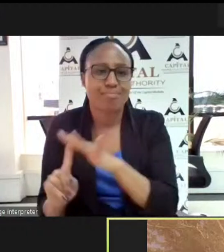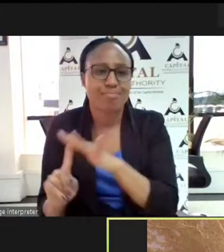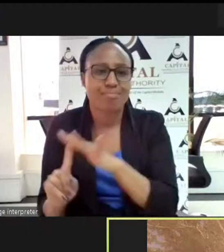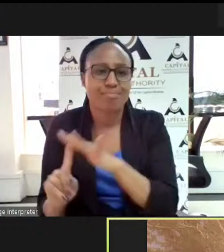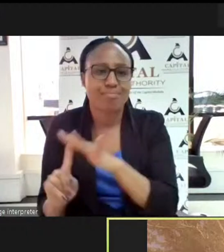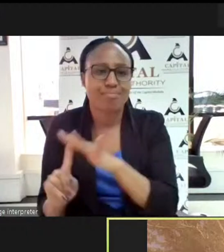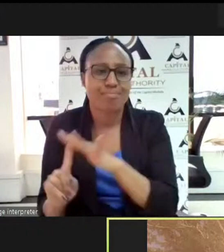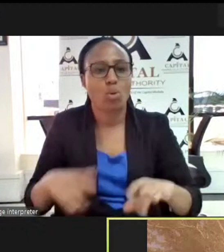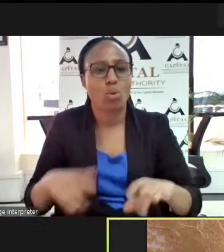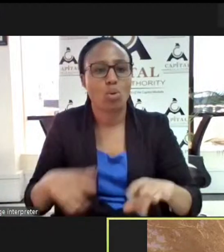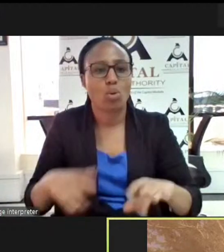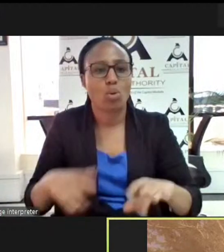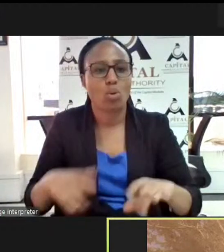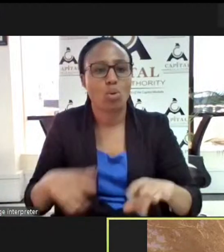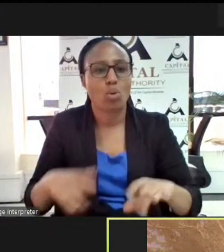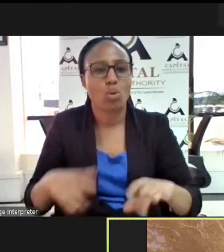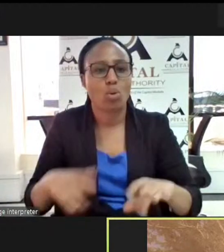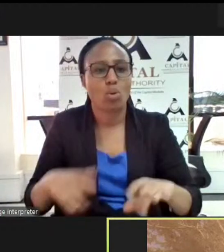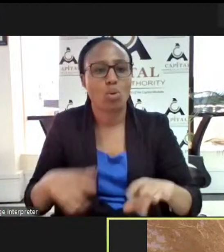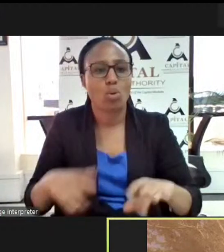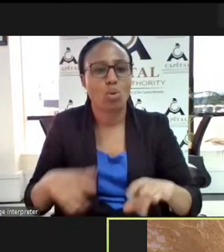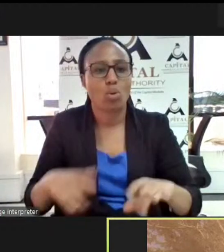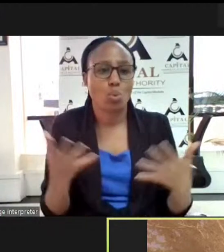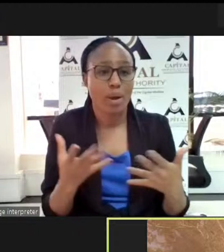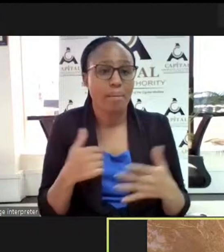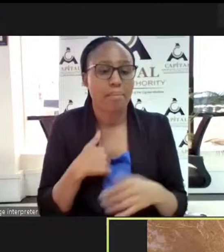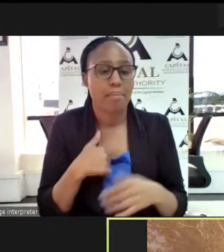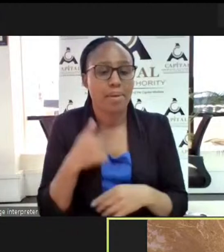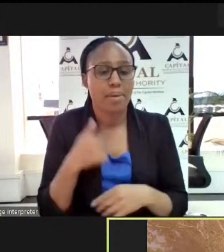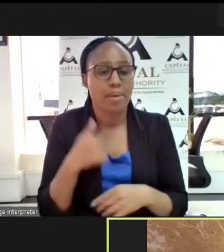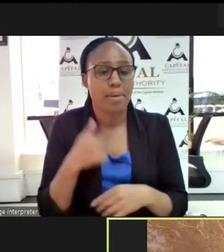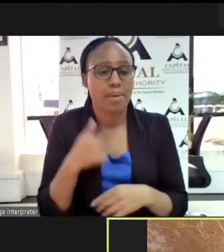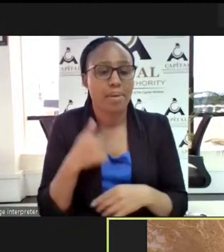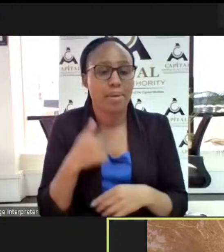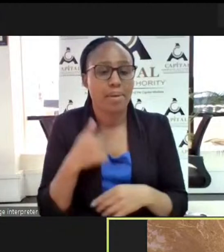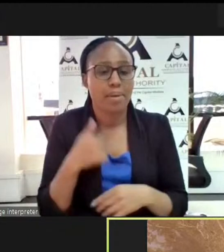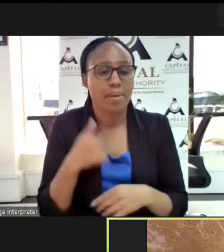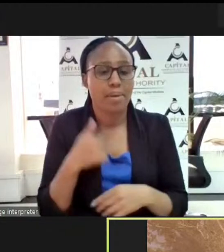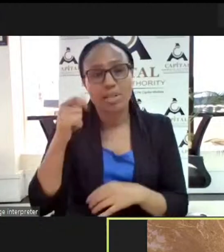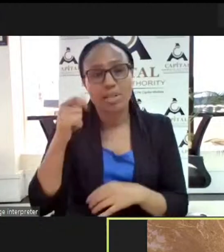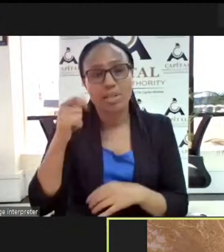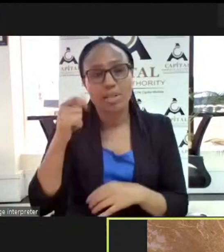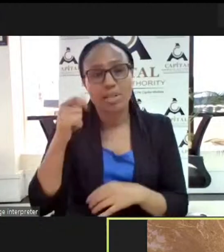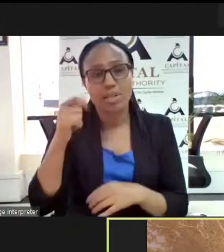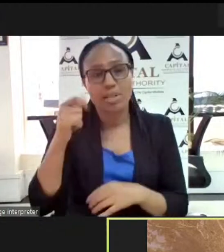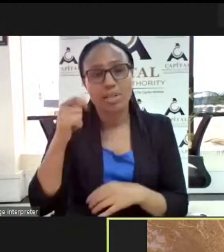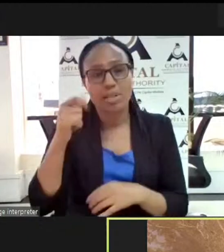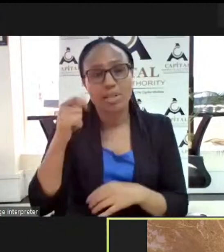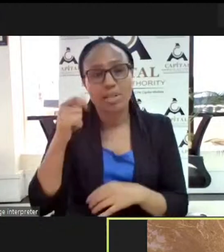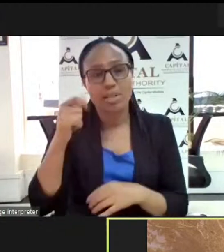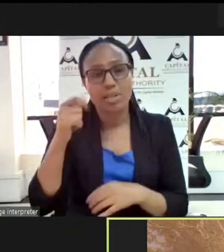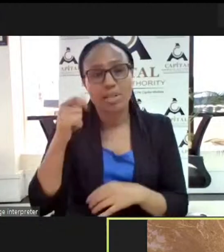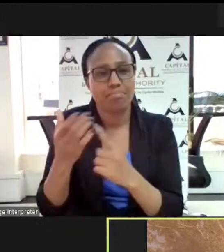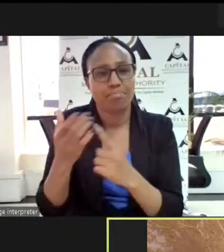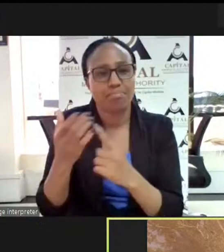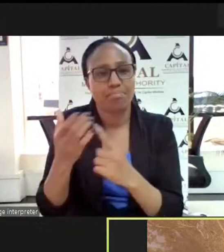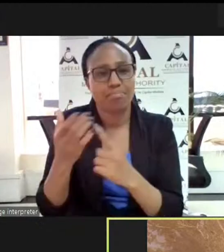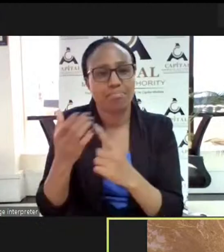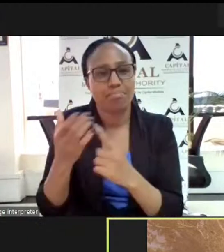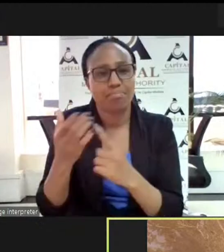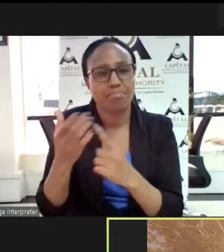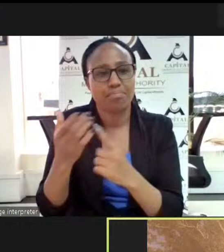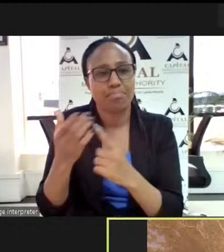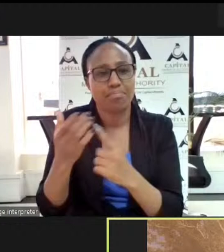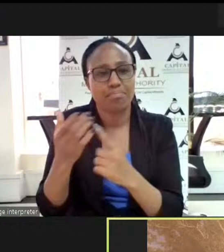livelihood. Where I think there's still some scope is in terms of, because I think when